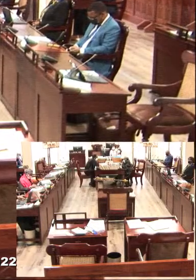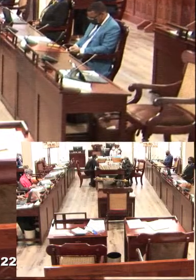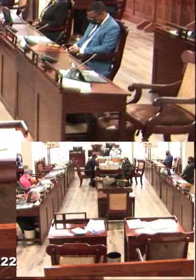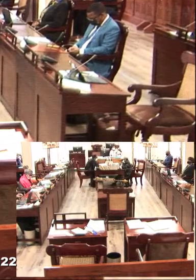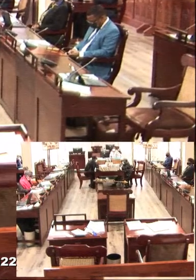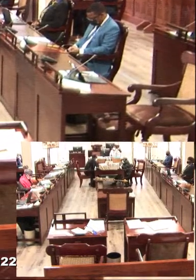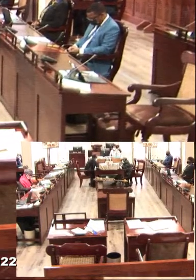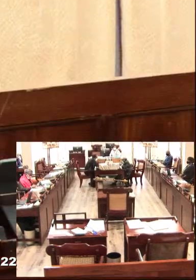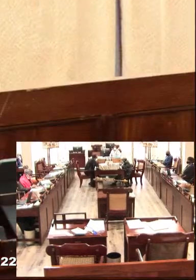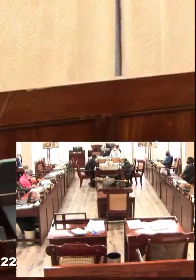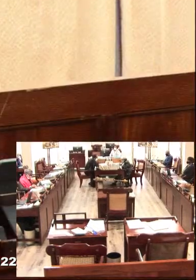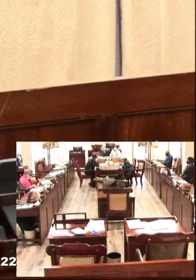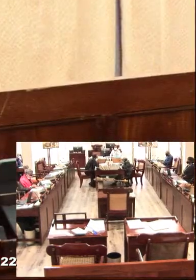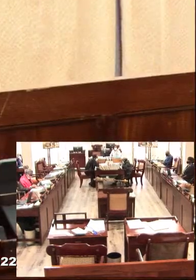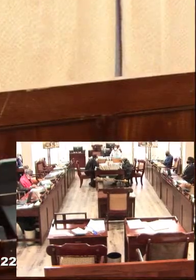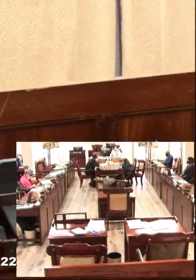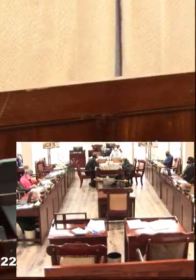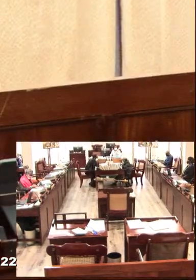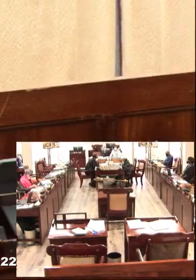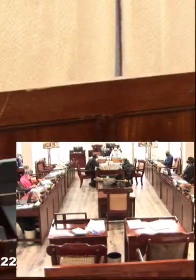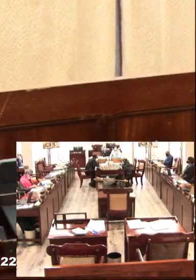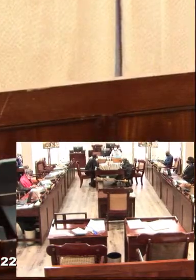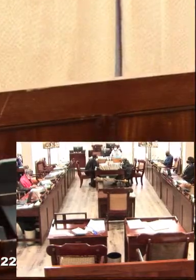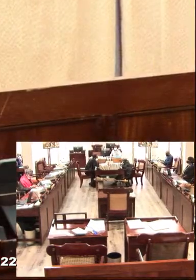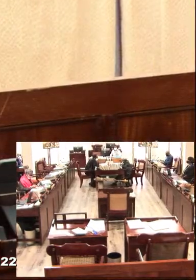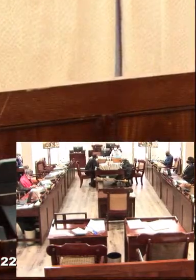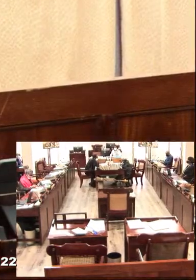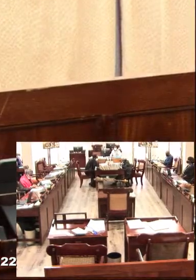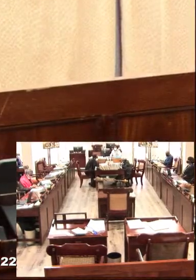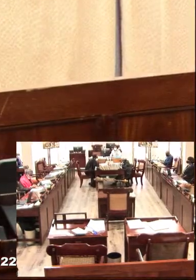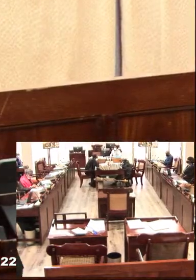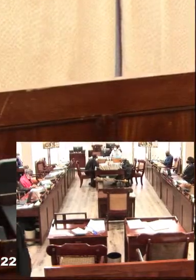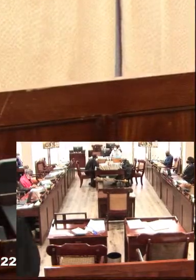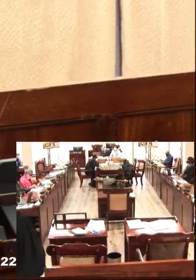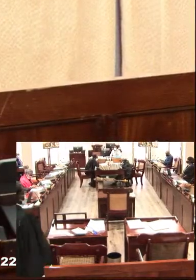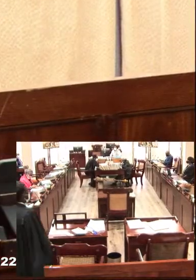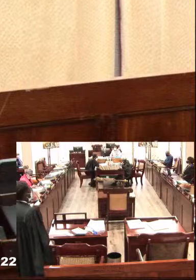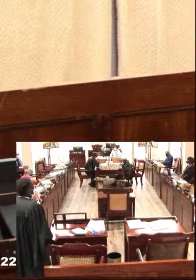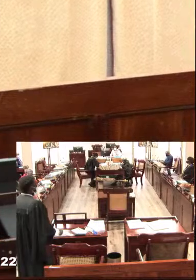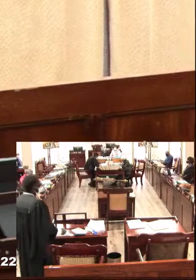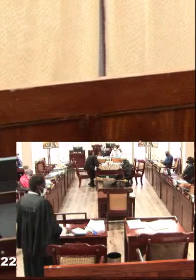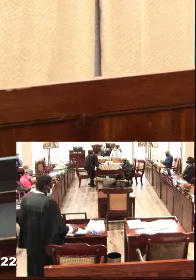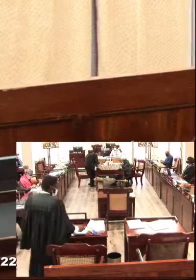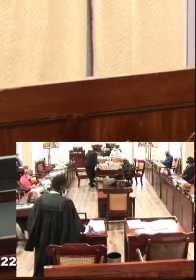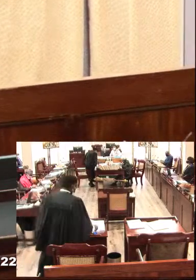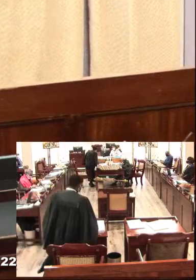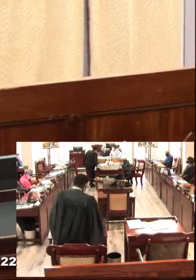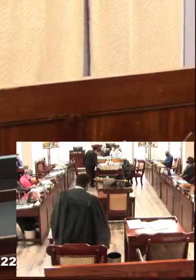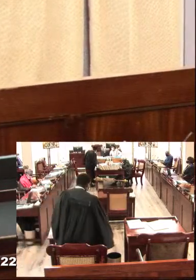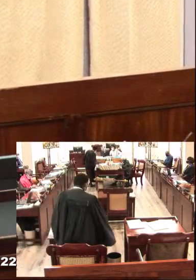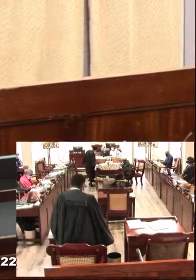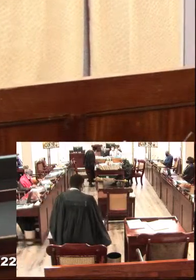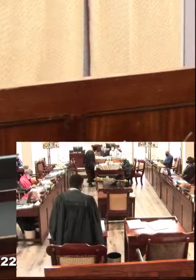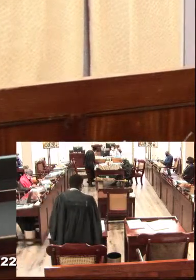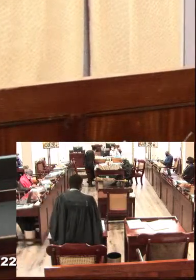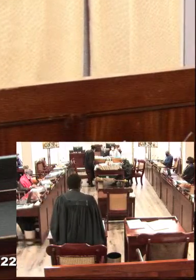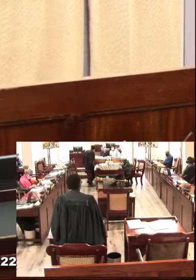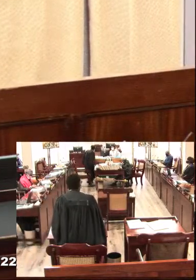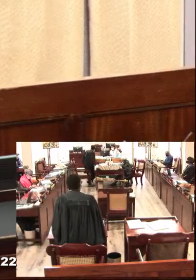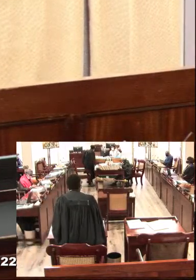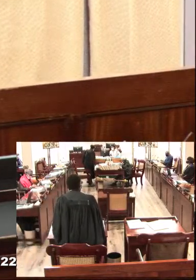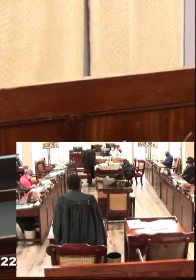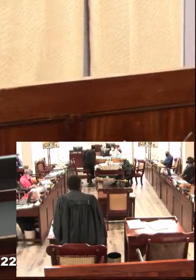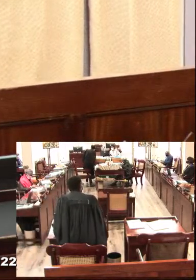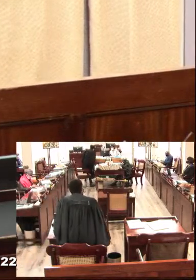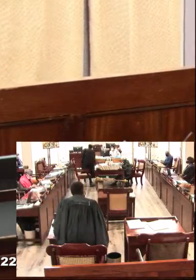for the persons who were displaced by COVID. And then my second comment relates to the idea that there is work happening